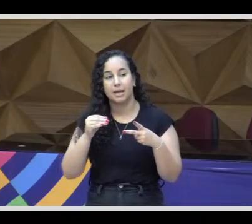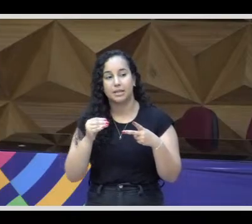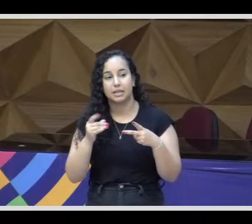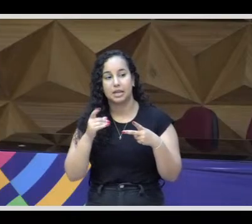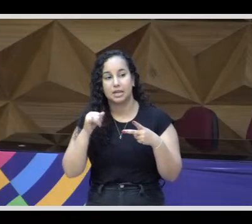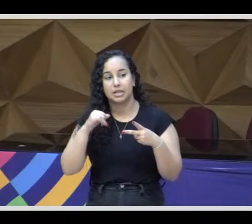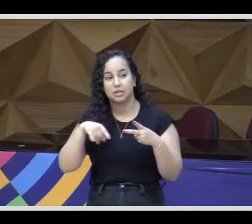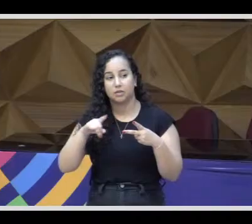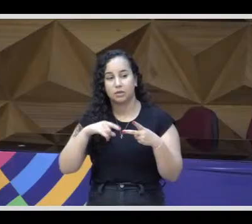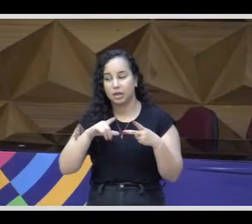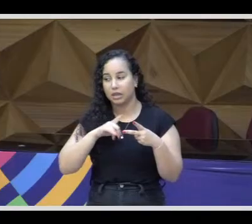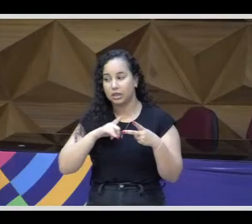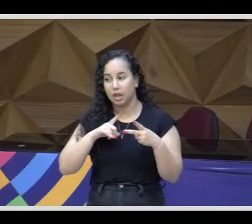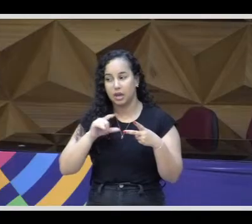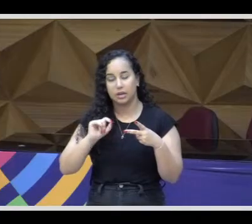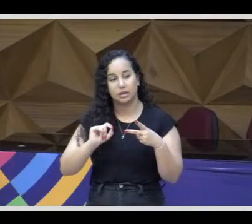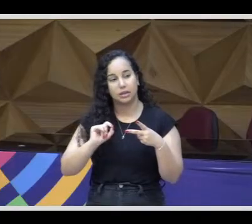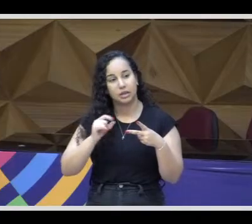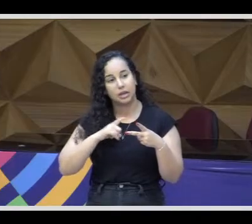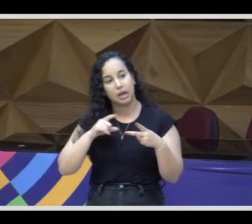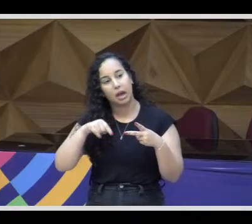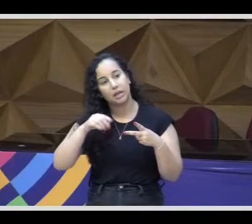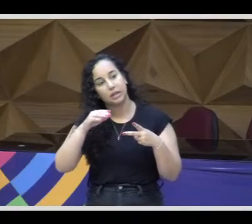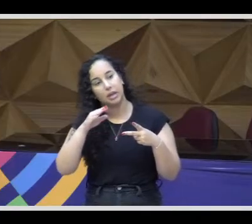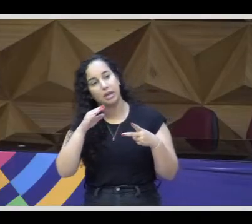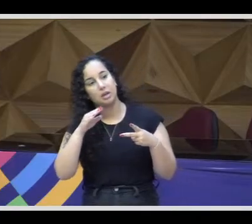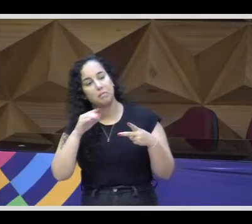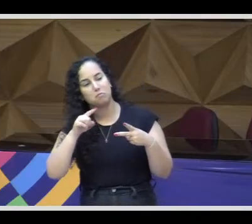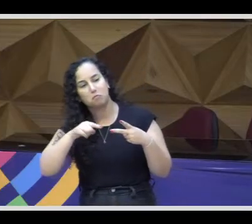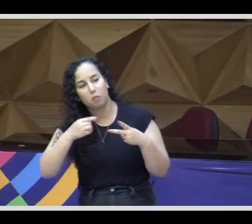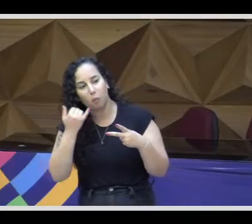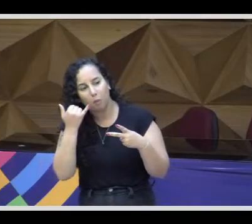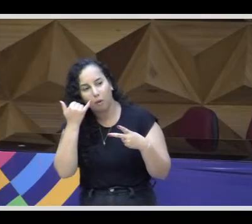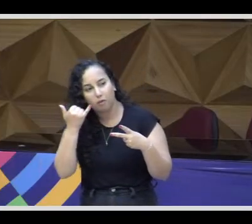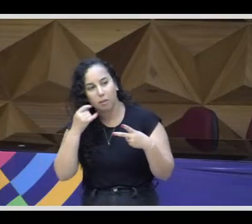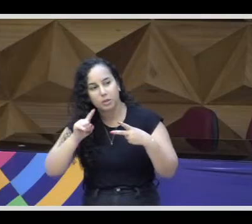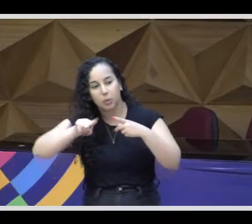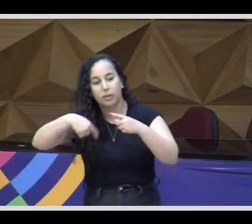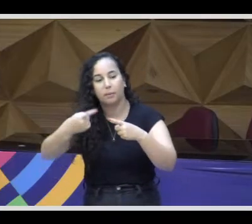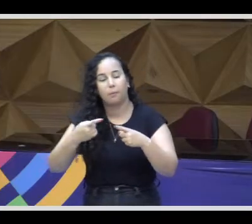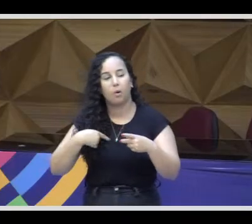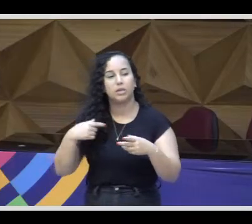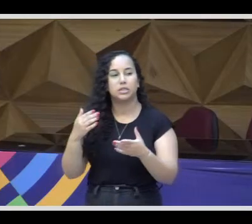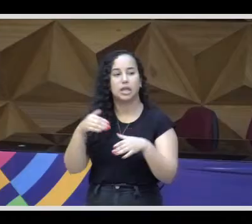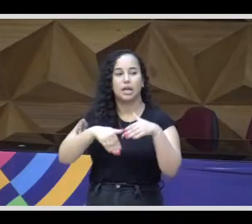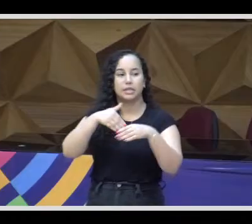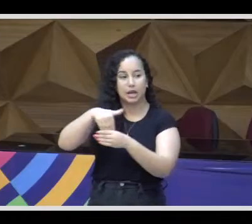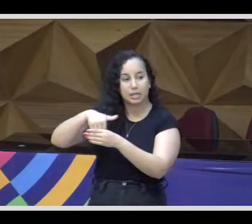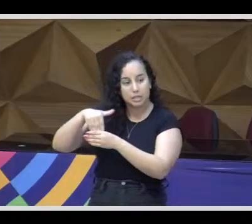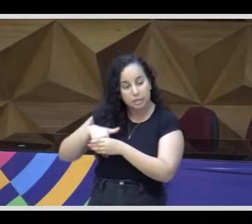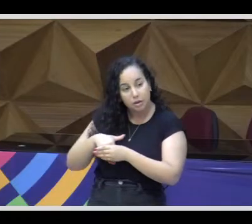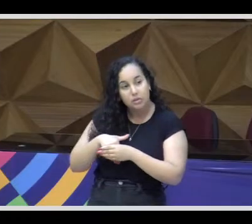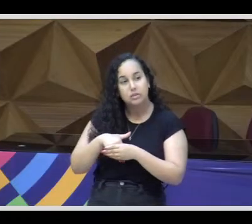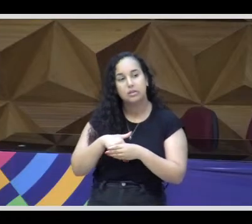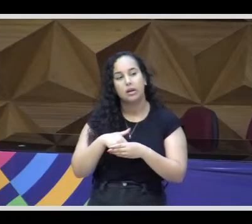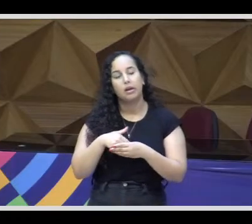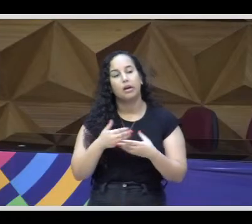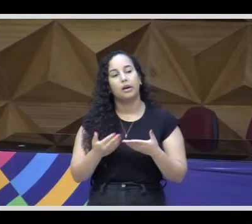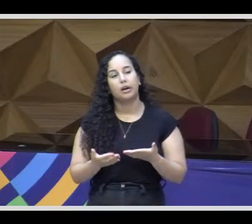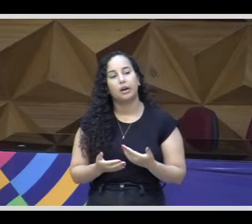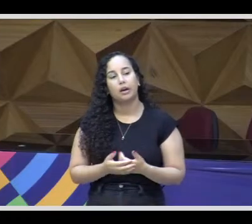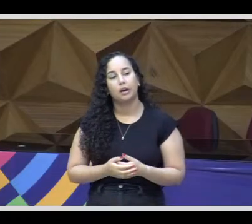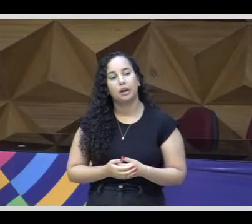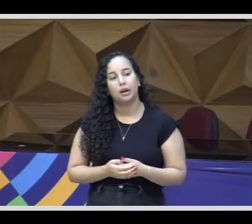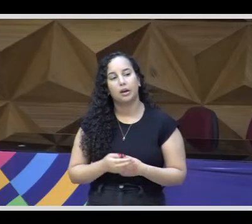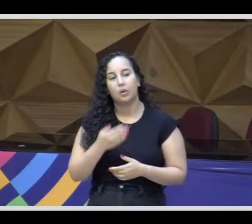you start releasing this data, and it's very accurate data, before the elections in the context of politics,